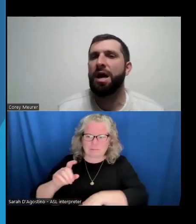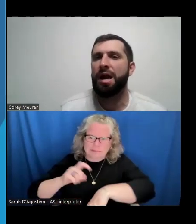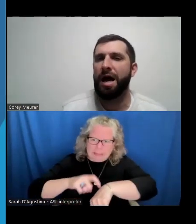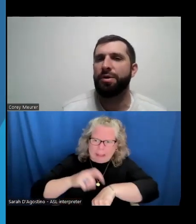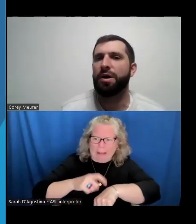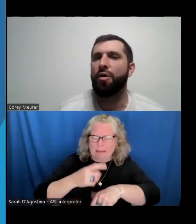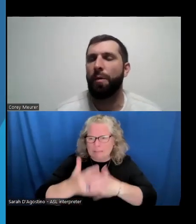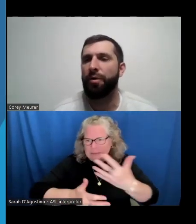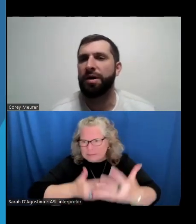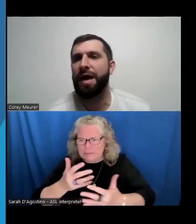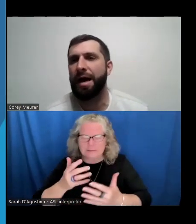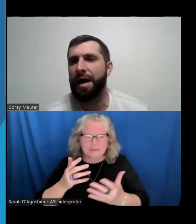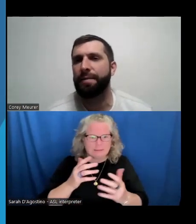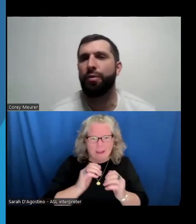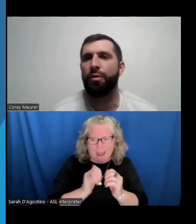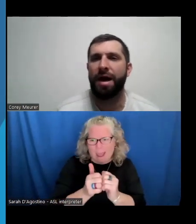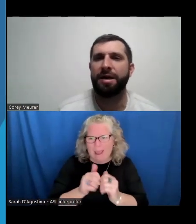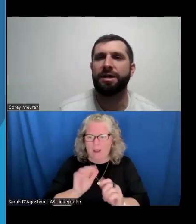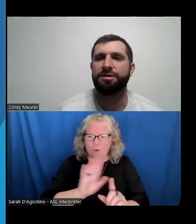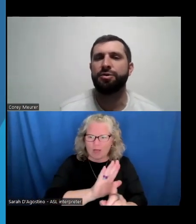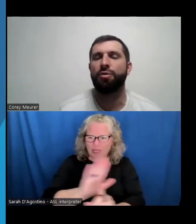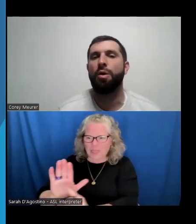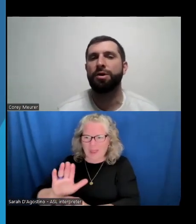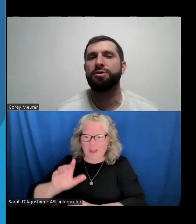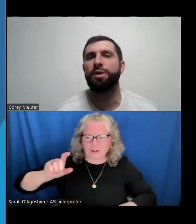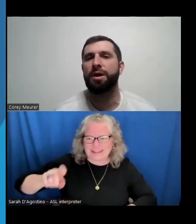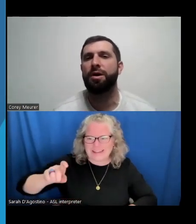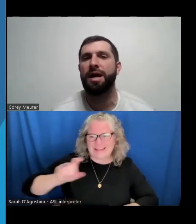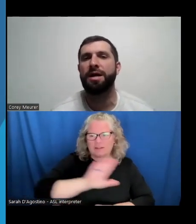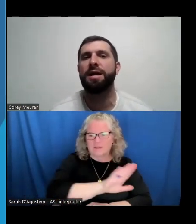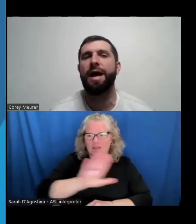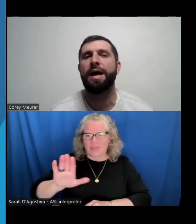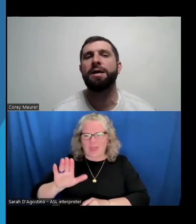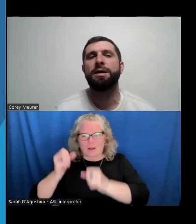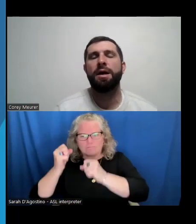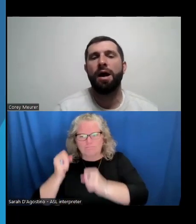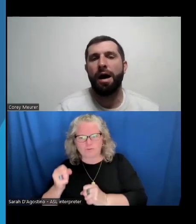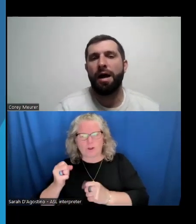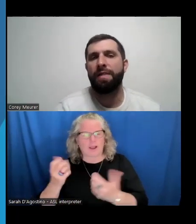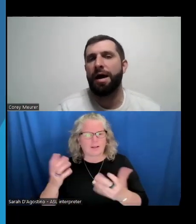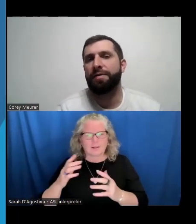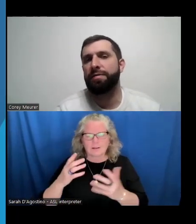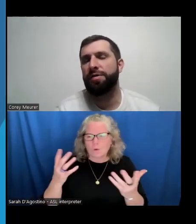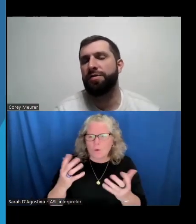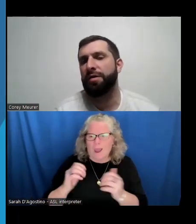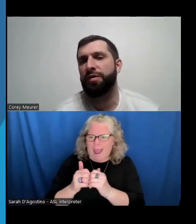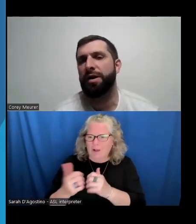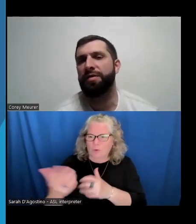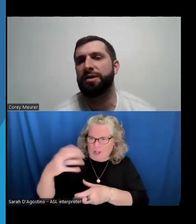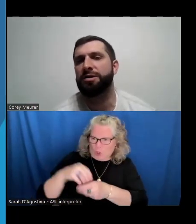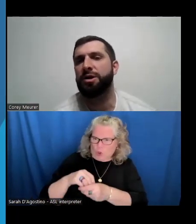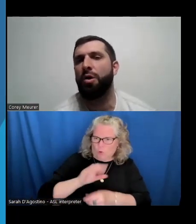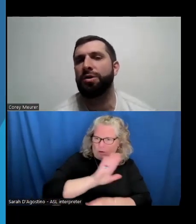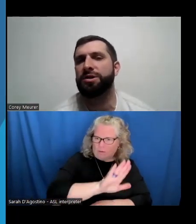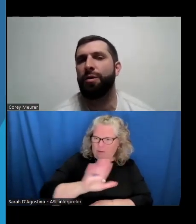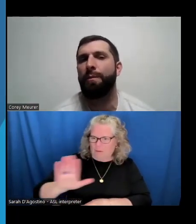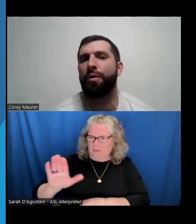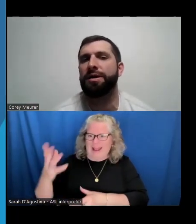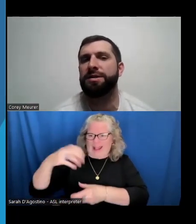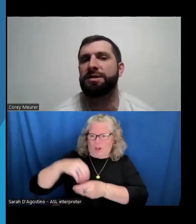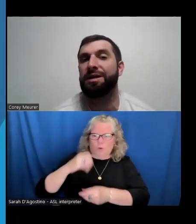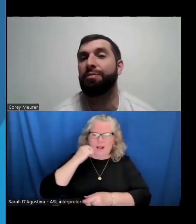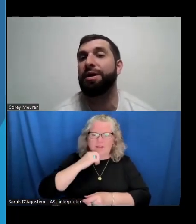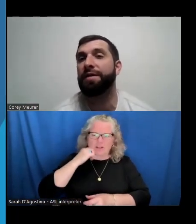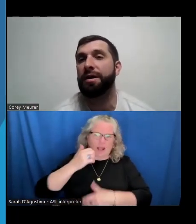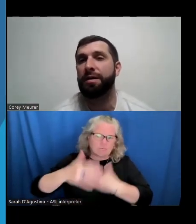preferences, and how do we incorporate that and kind of pull that into what we're doing in our day-to-day? And then the other thing I think is always so